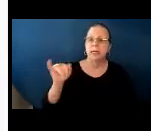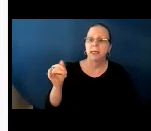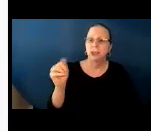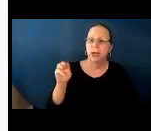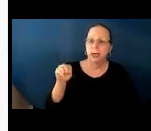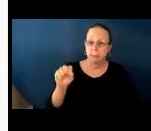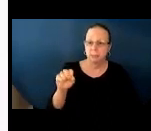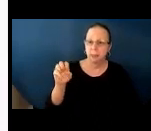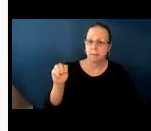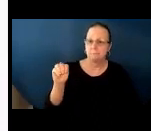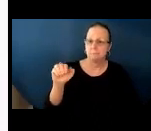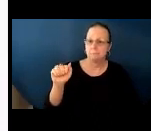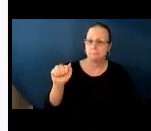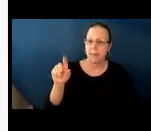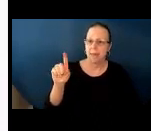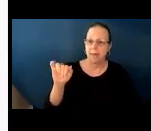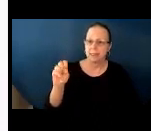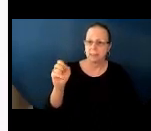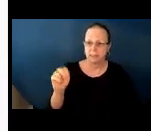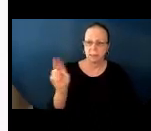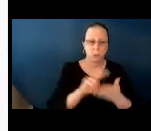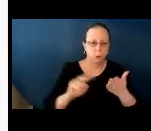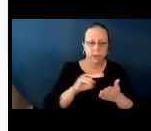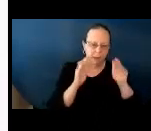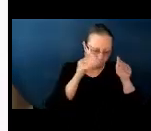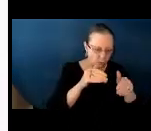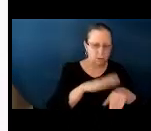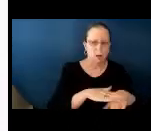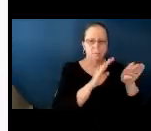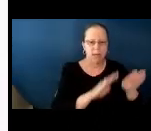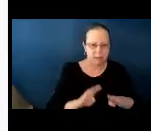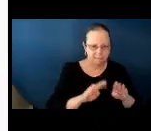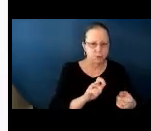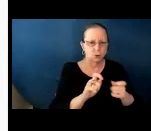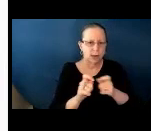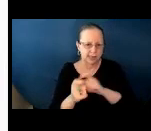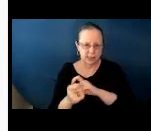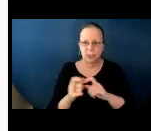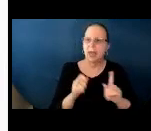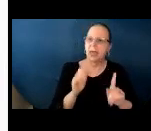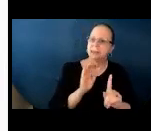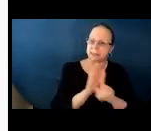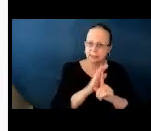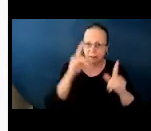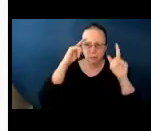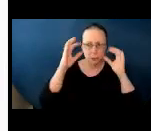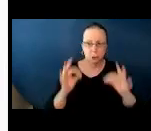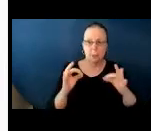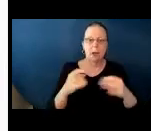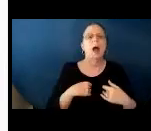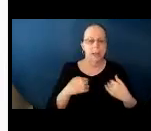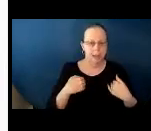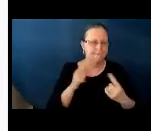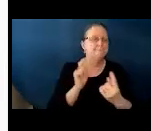he focuses on behavior, transition, and self-determination. Now, I have met